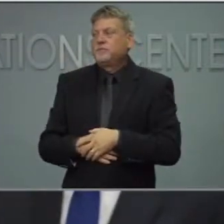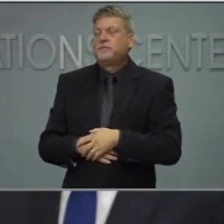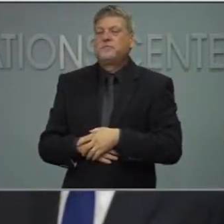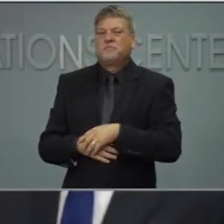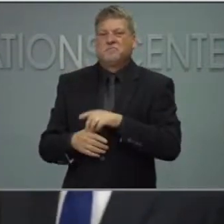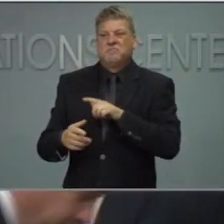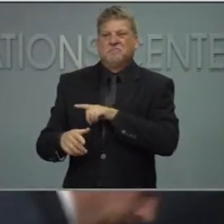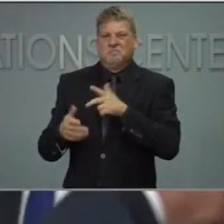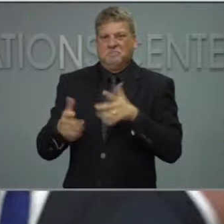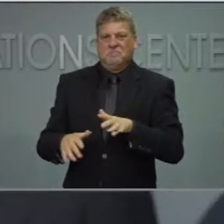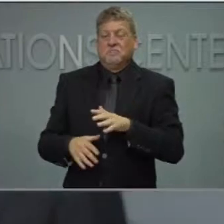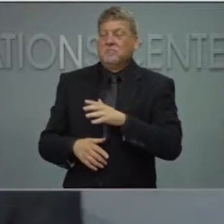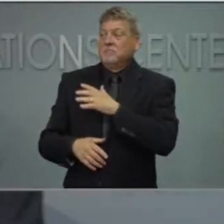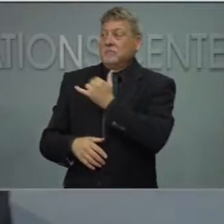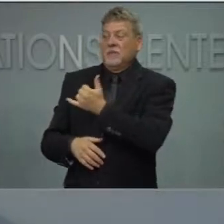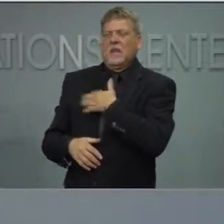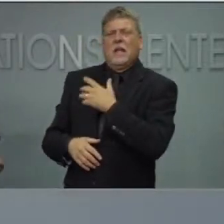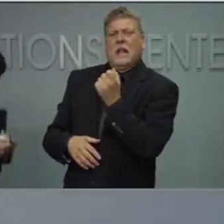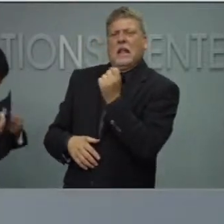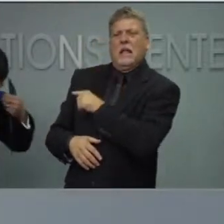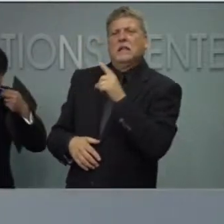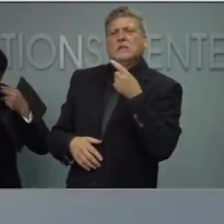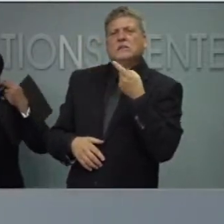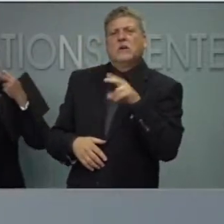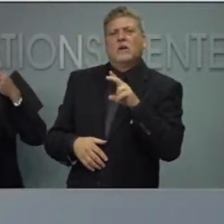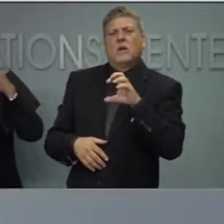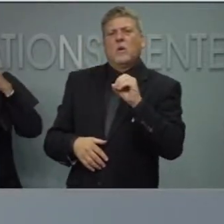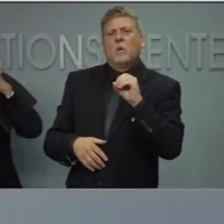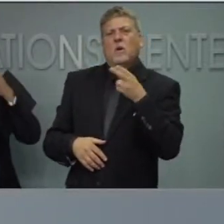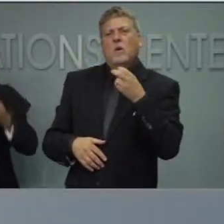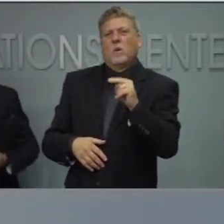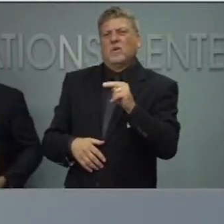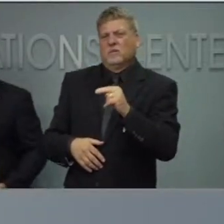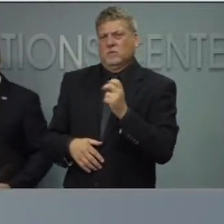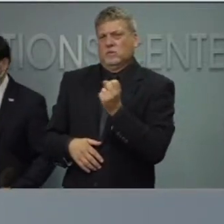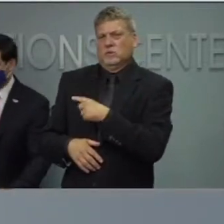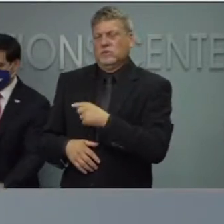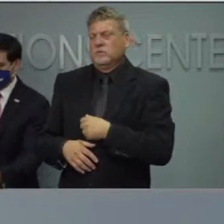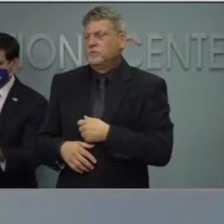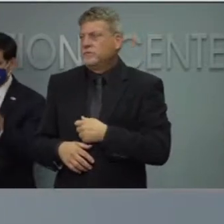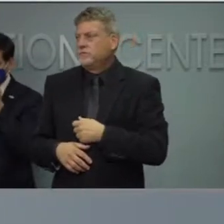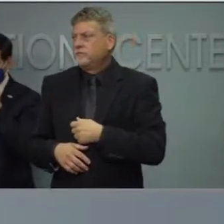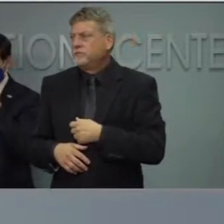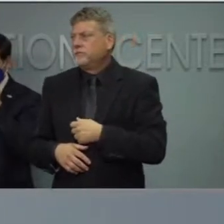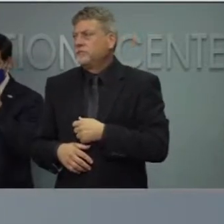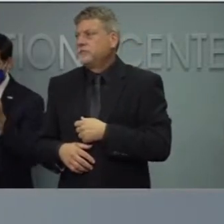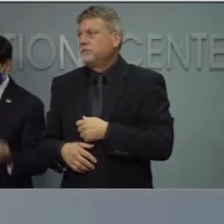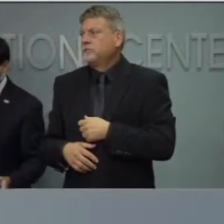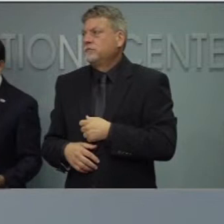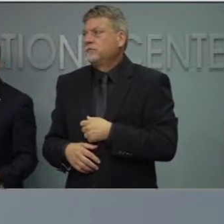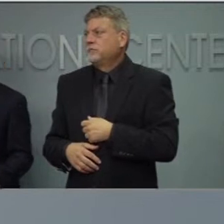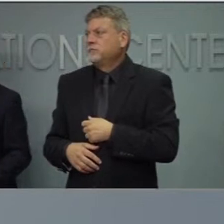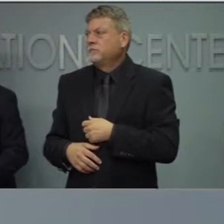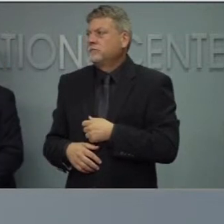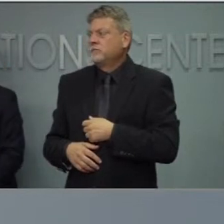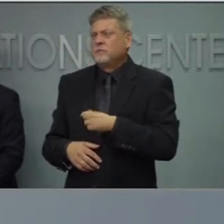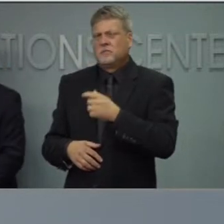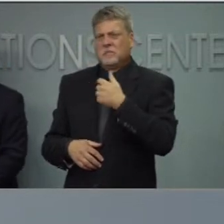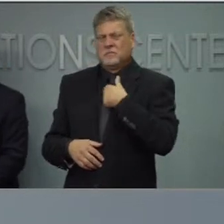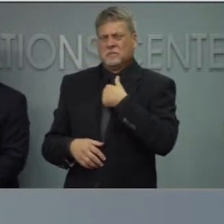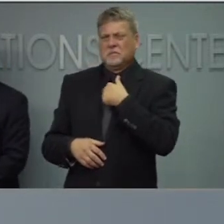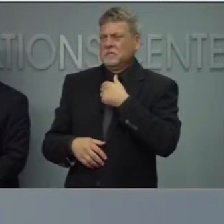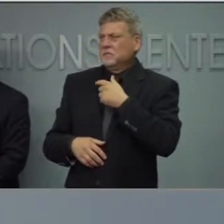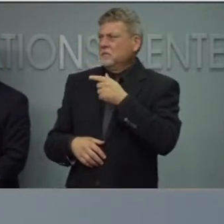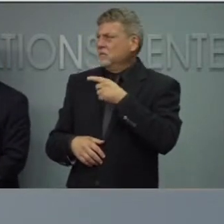that's kind of already been answered, but I'll get to ask it in a different way. We've seen that. I'll have to fact check myself, but I think the last time we